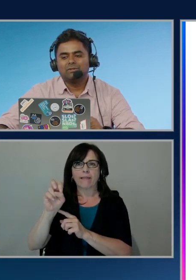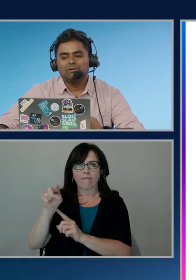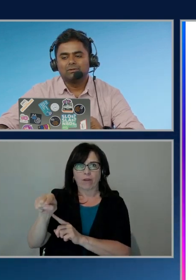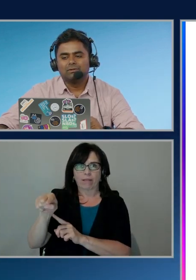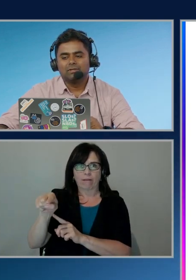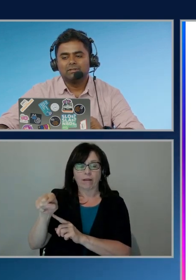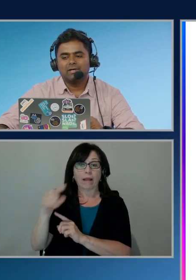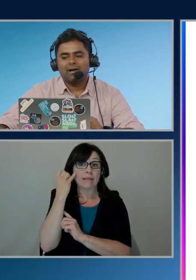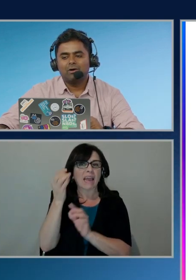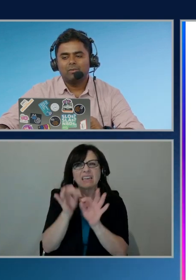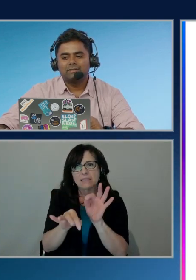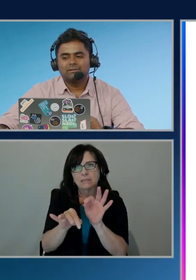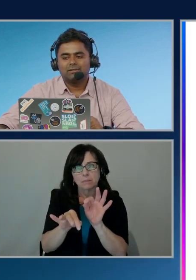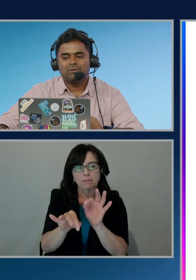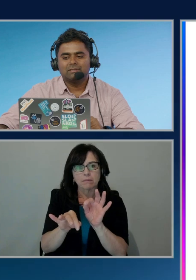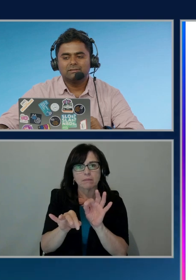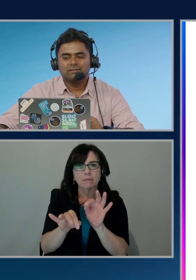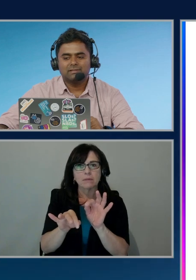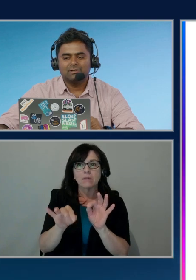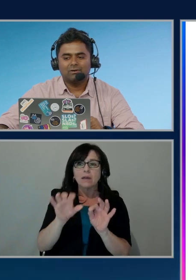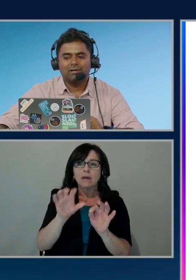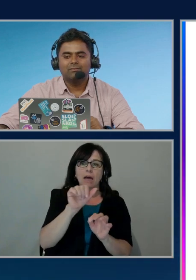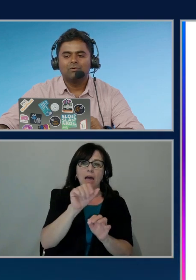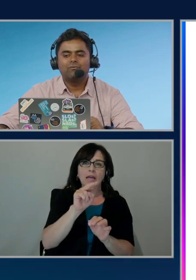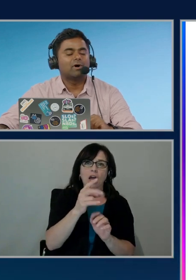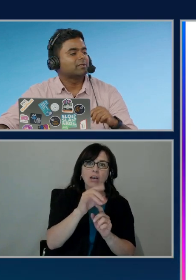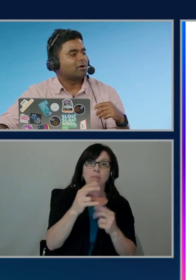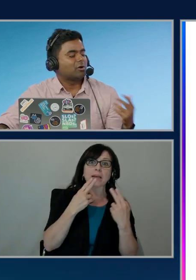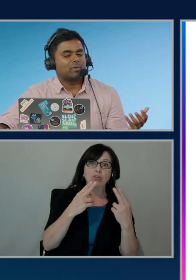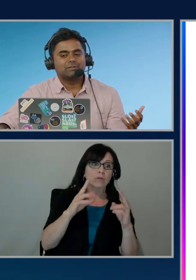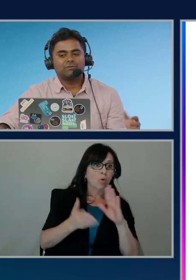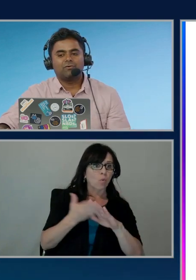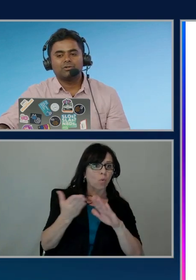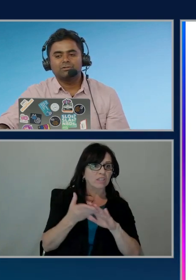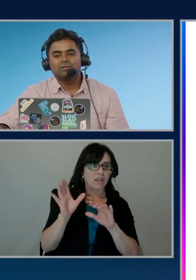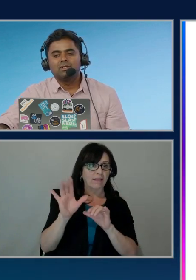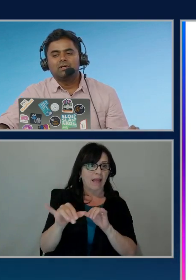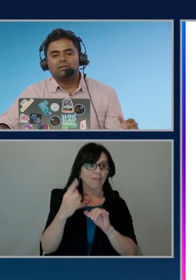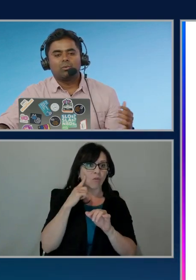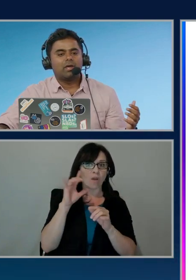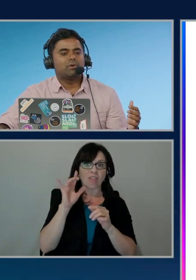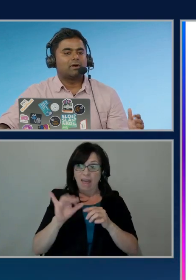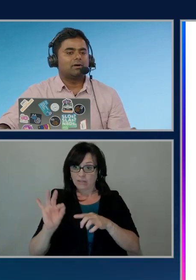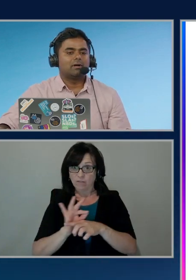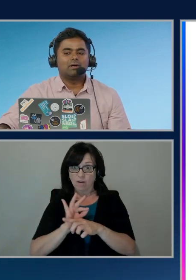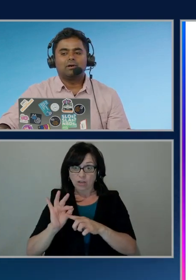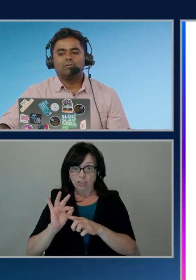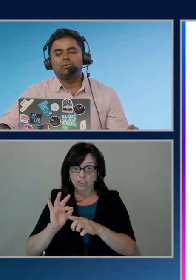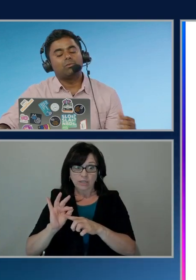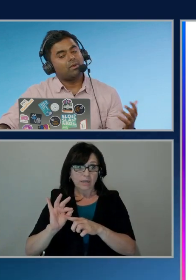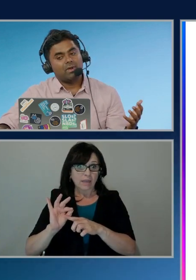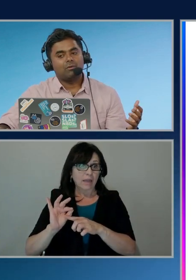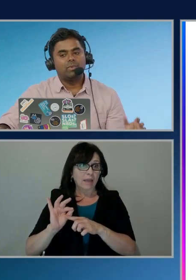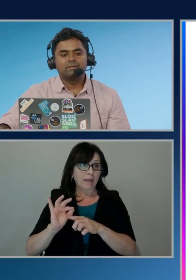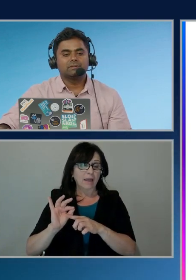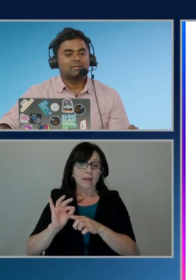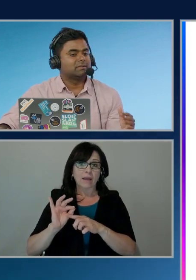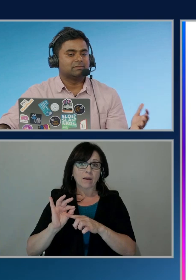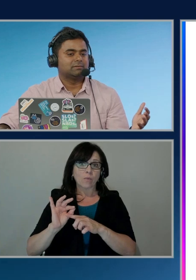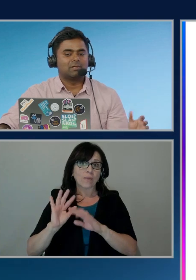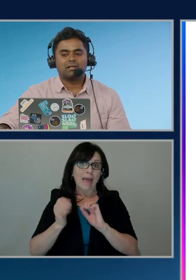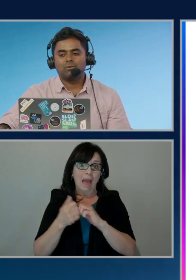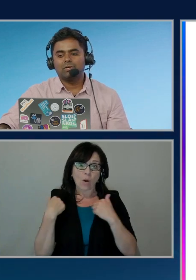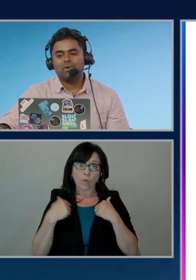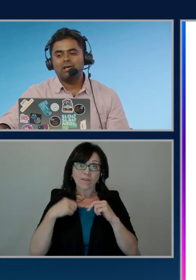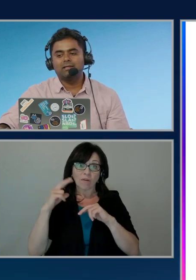simple. Look, the anonymizer runs inside the enclave. For the anonymizer to function, the way we have built this, and this